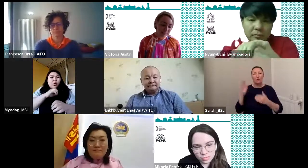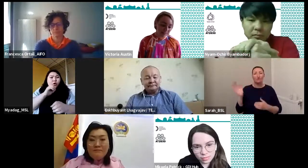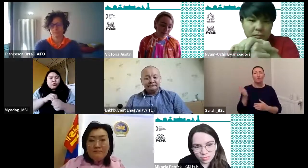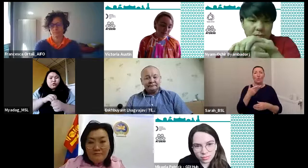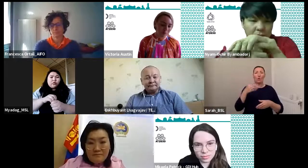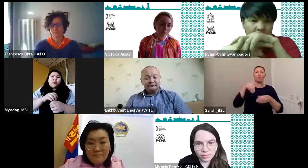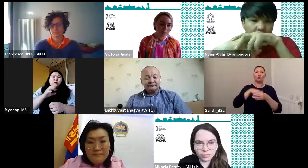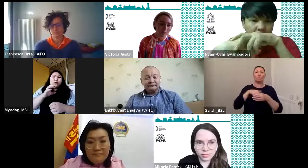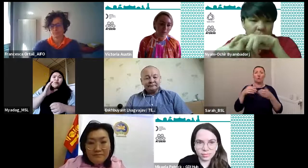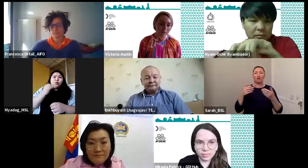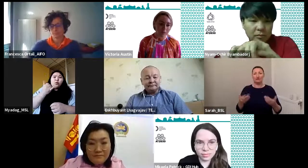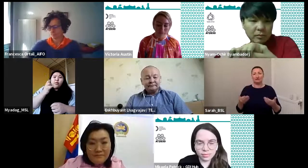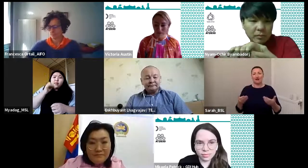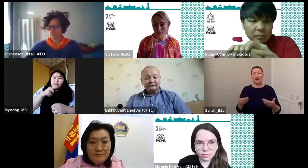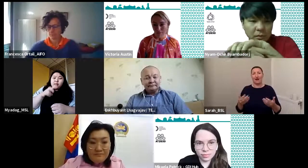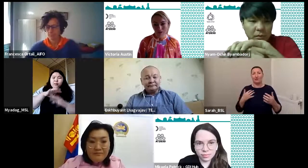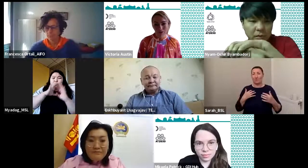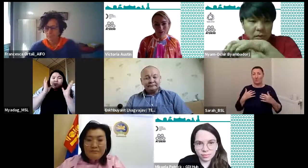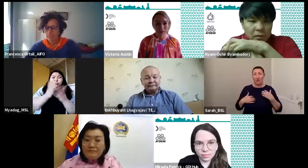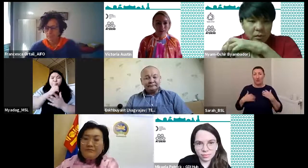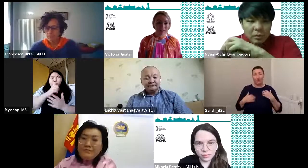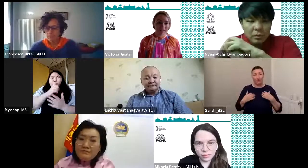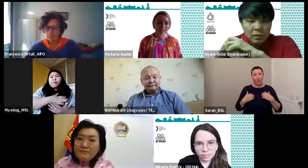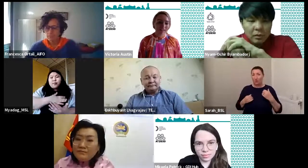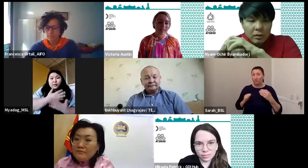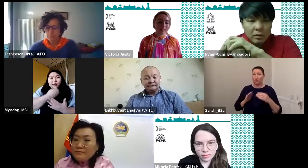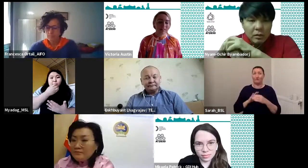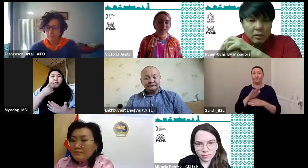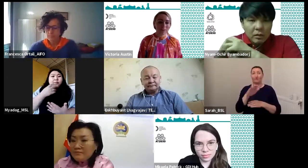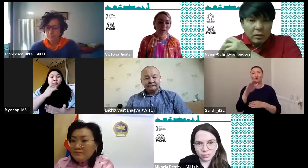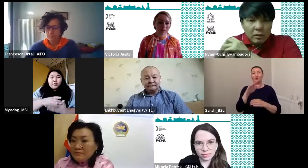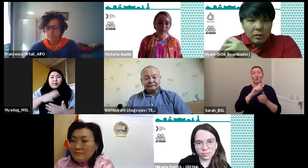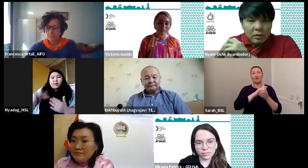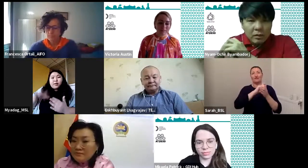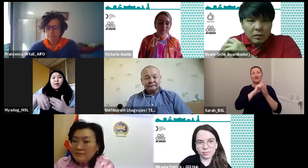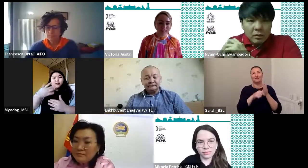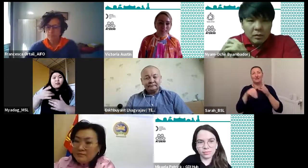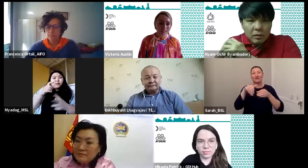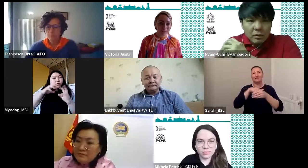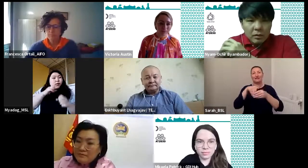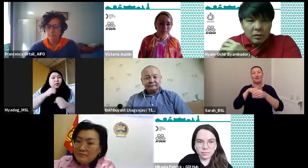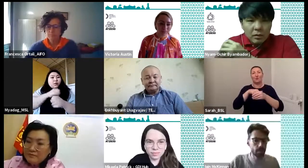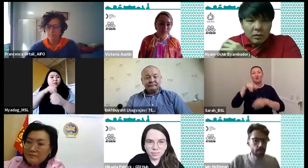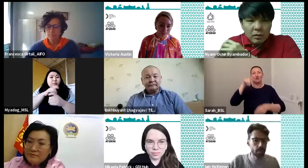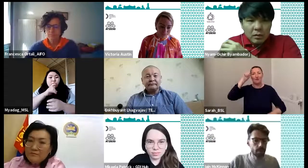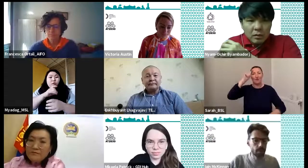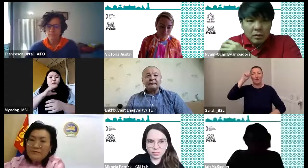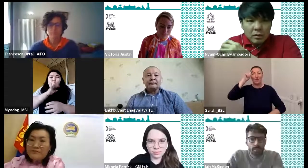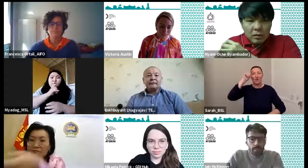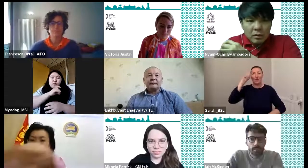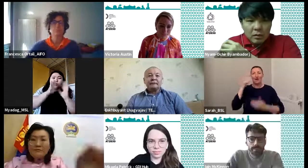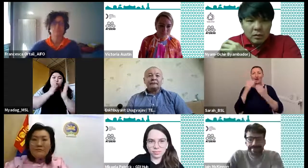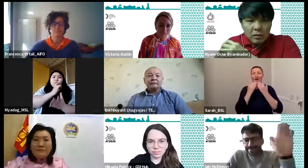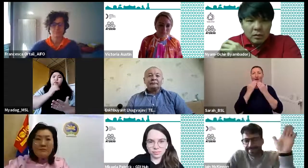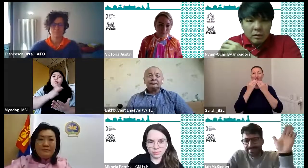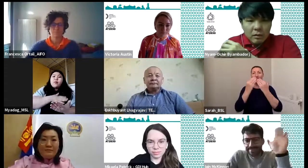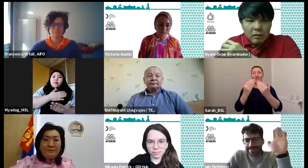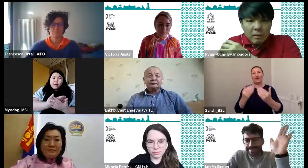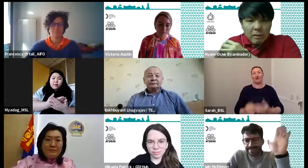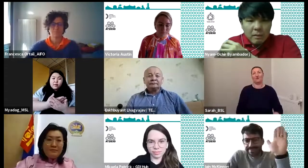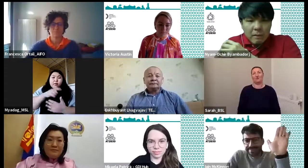continue to look forward to a very, very bright future on disability inclusion in Mongolia. Thank you.